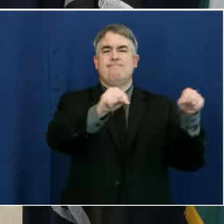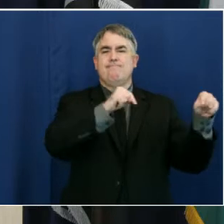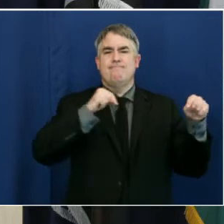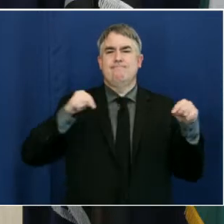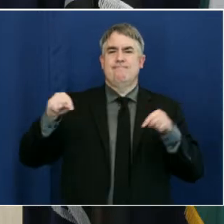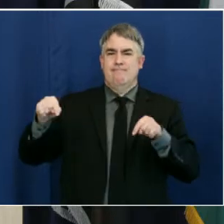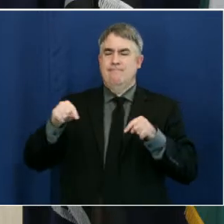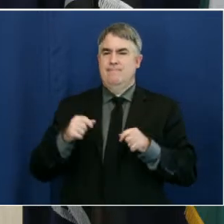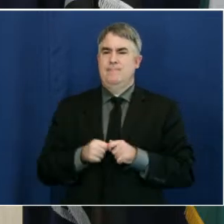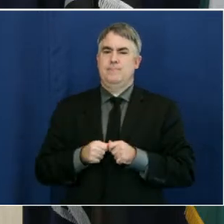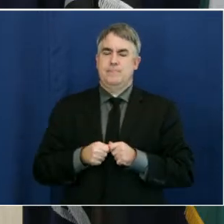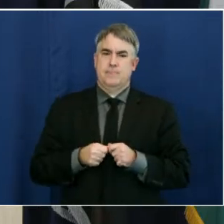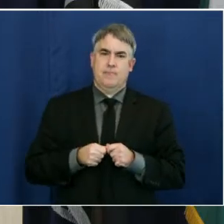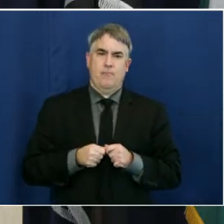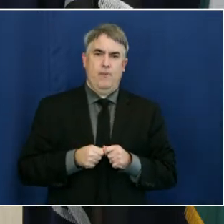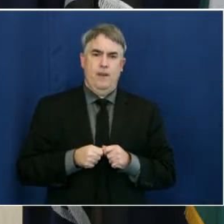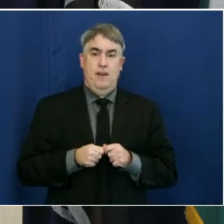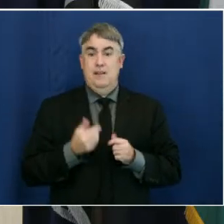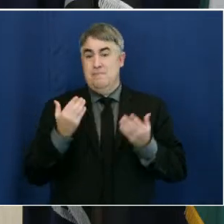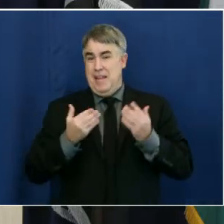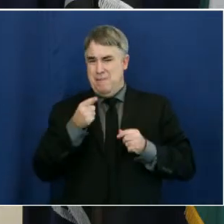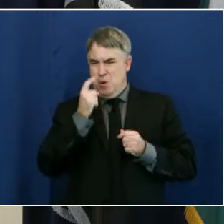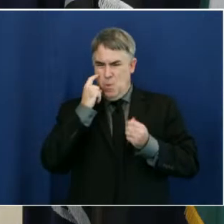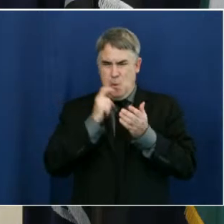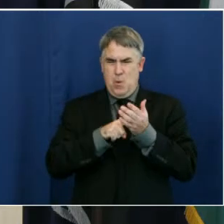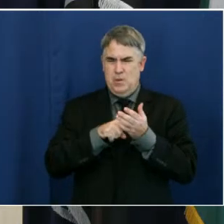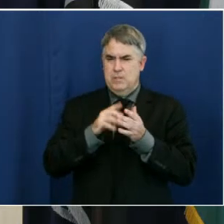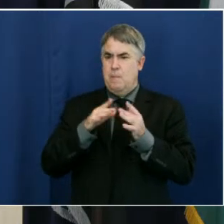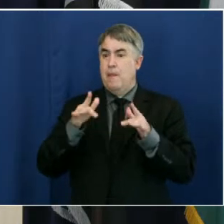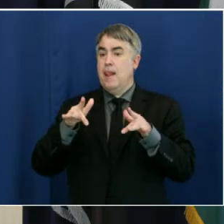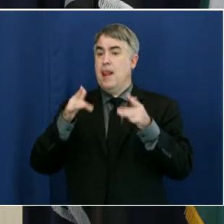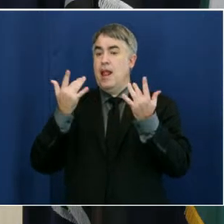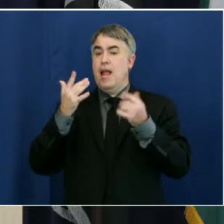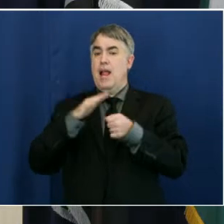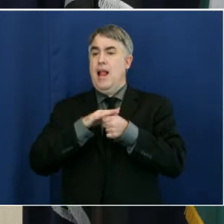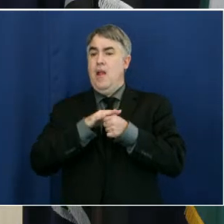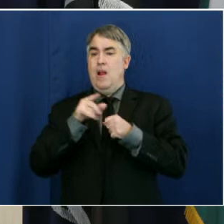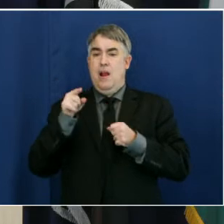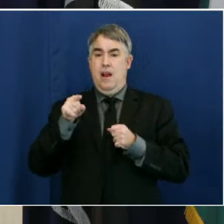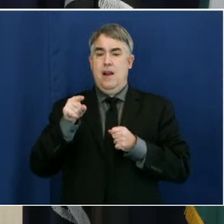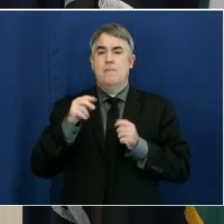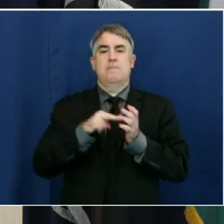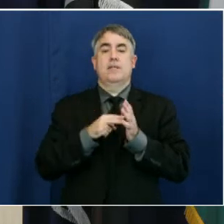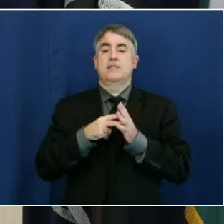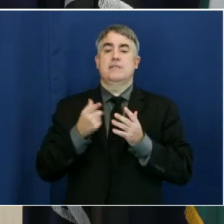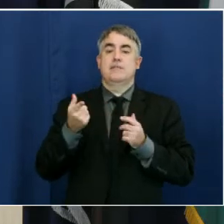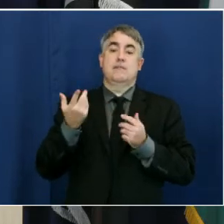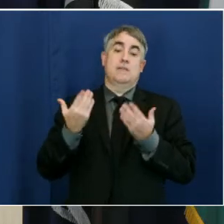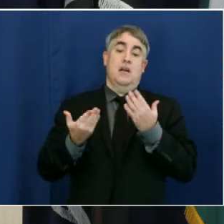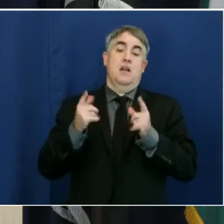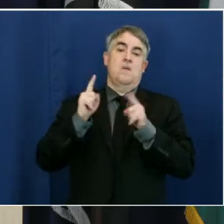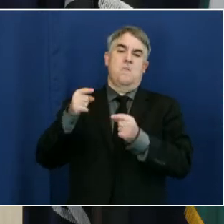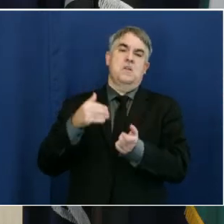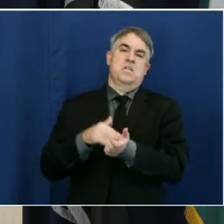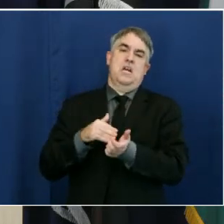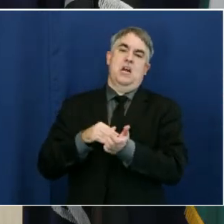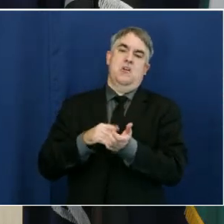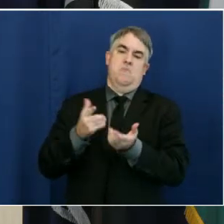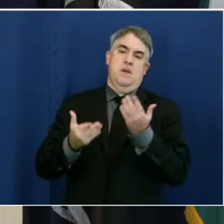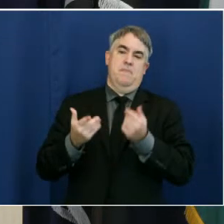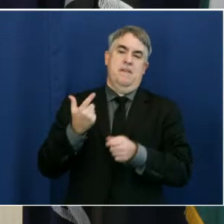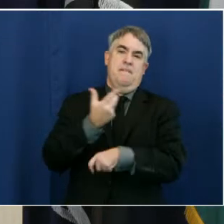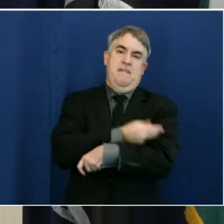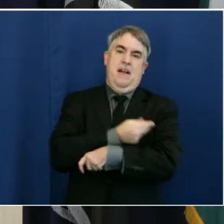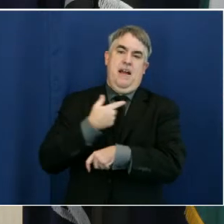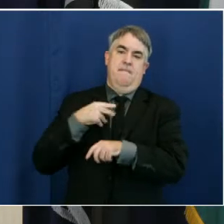in communities that have higher access to the vaccine through their healthcare provider. And so again, this is just what the county is doing. And so our efforts